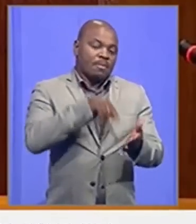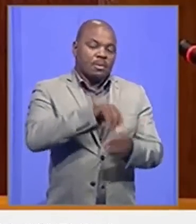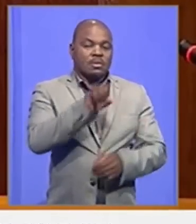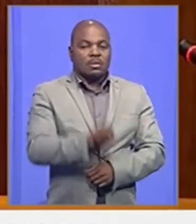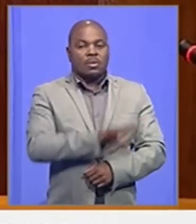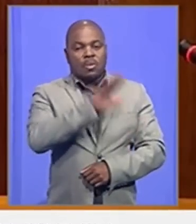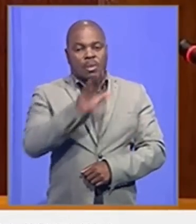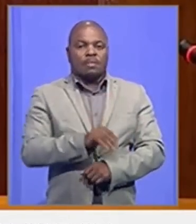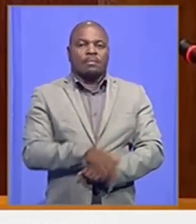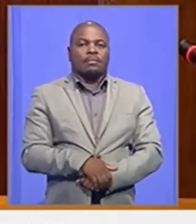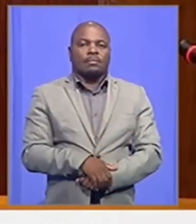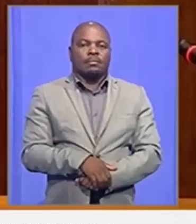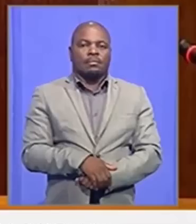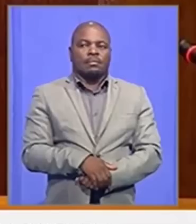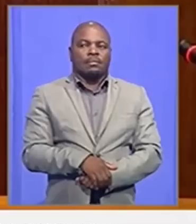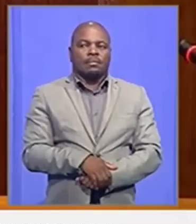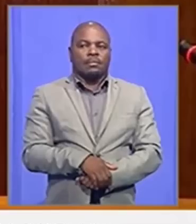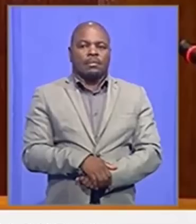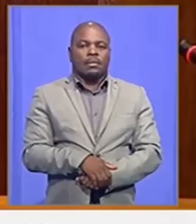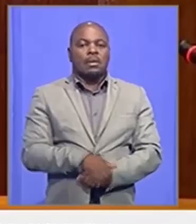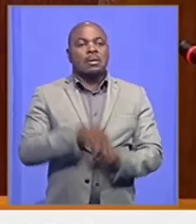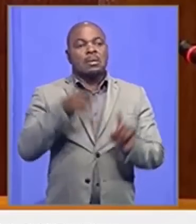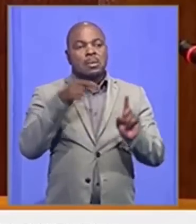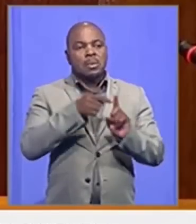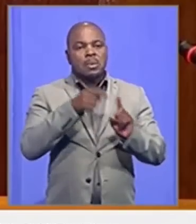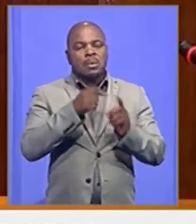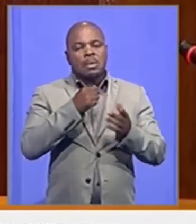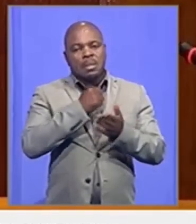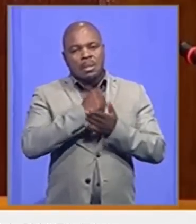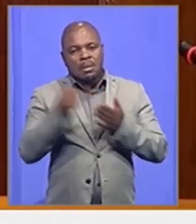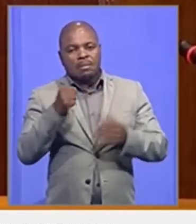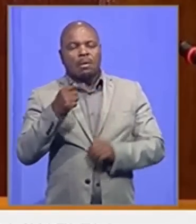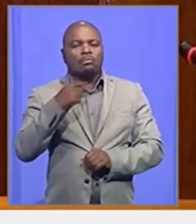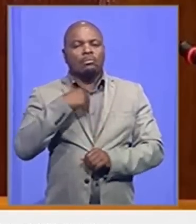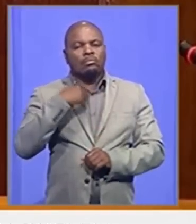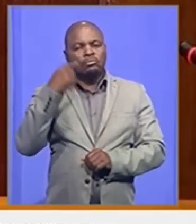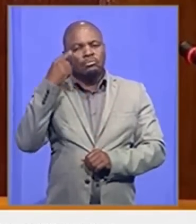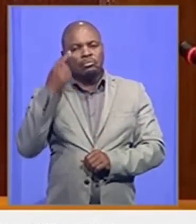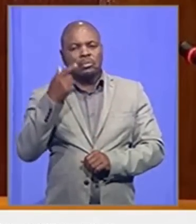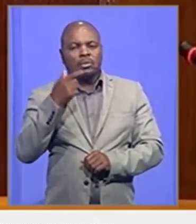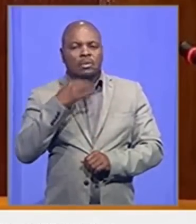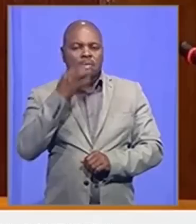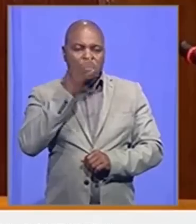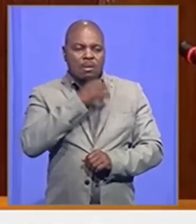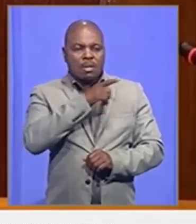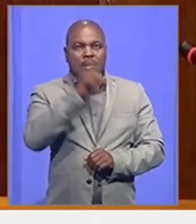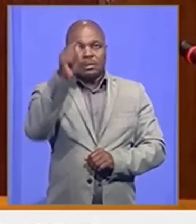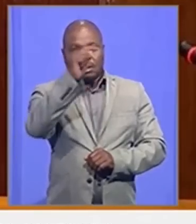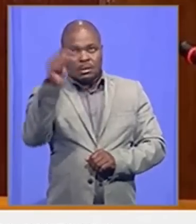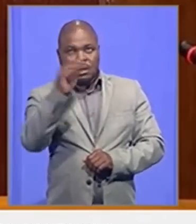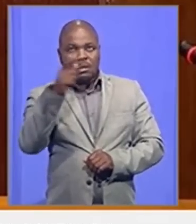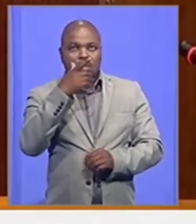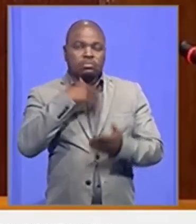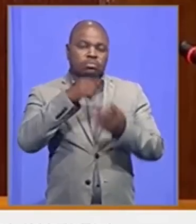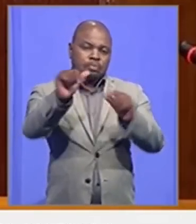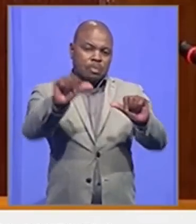South Africa. She nevertheless consented to her removal from Tanzania to South